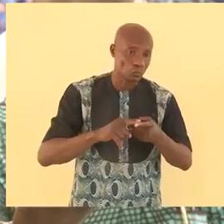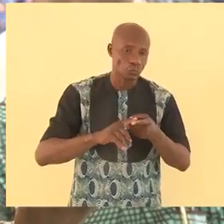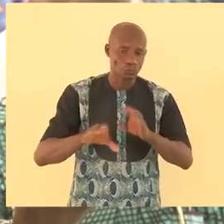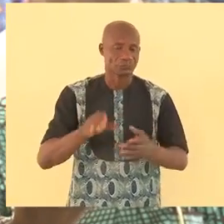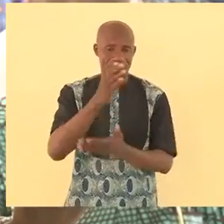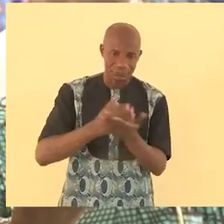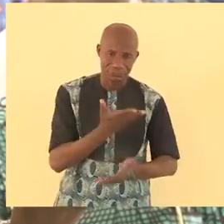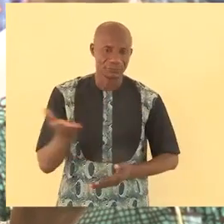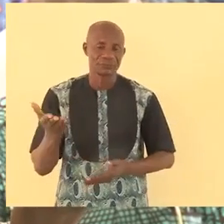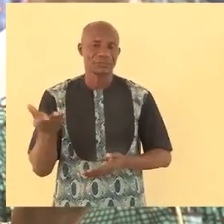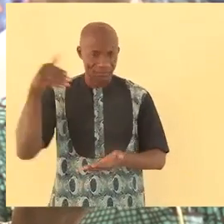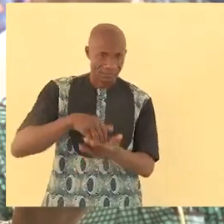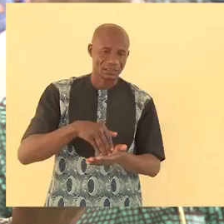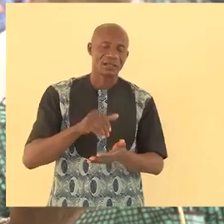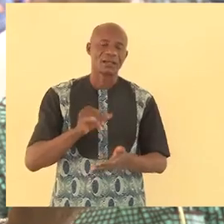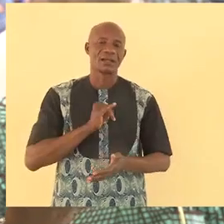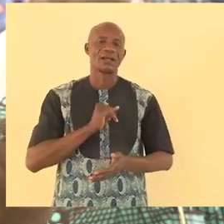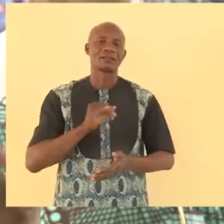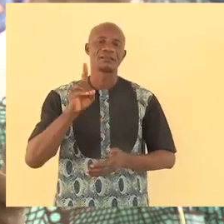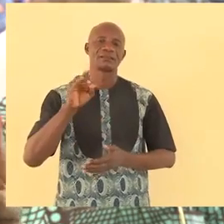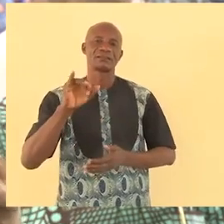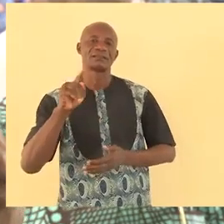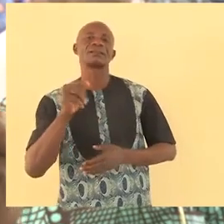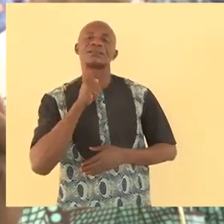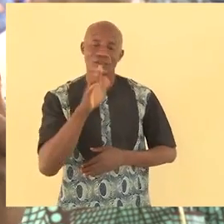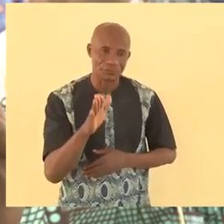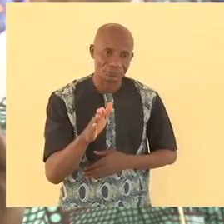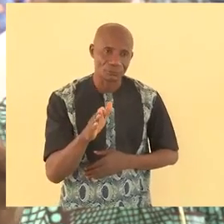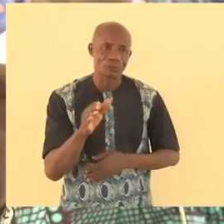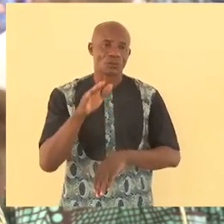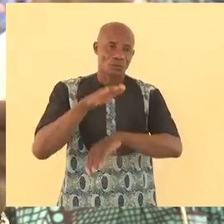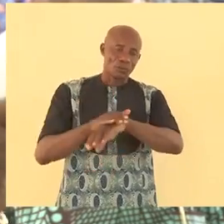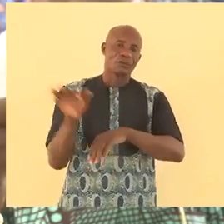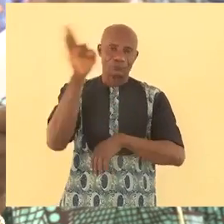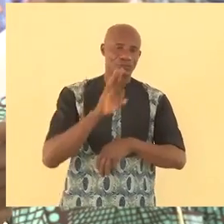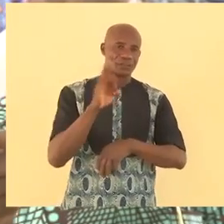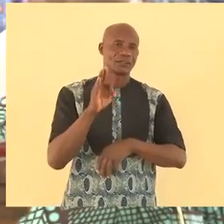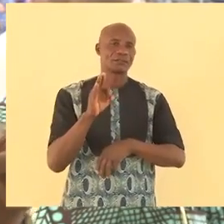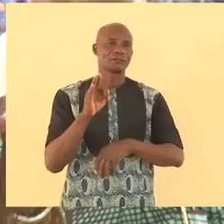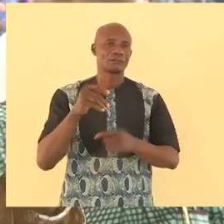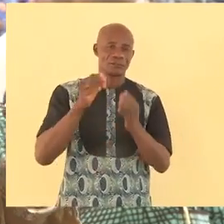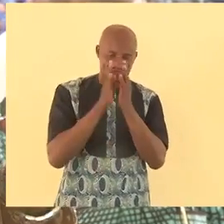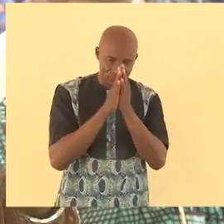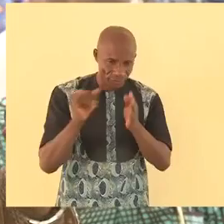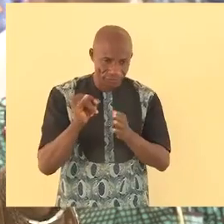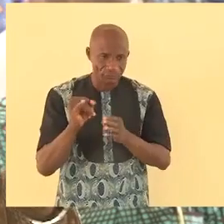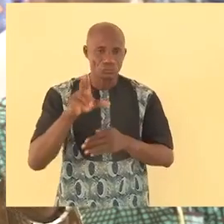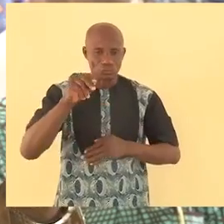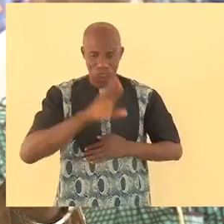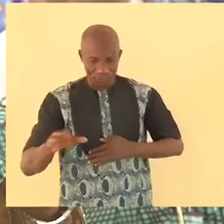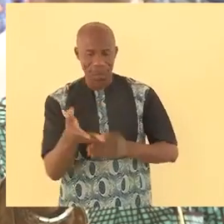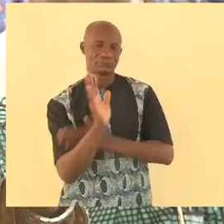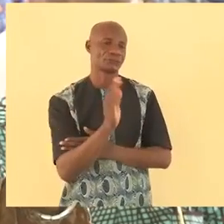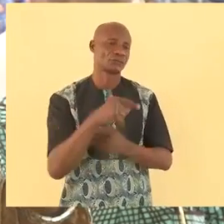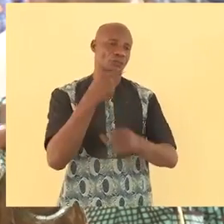something again, and I didn't. And on Friday, when I was praying, I said, no child of God should go through the pain the boy is going